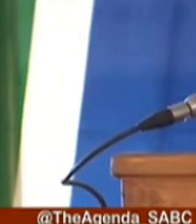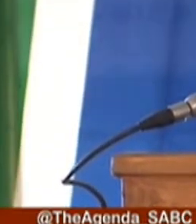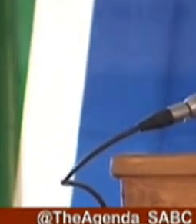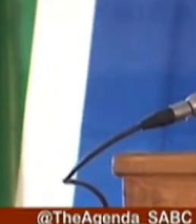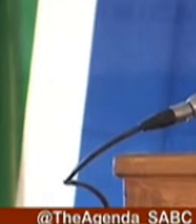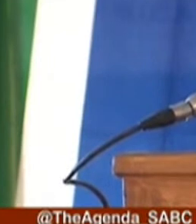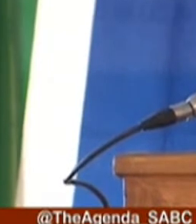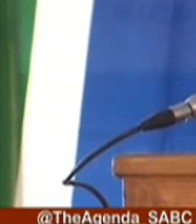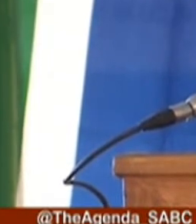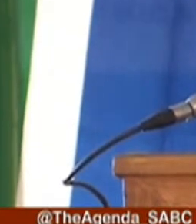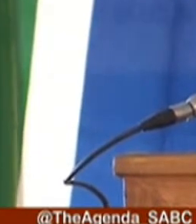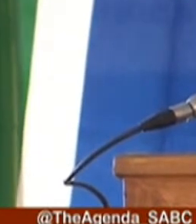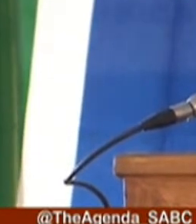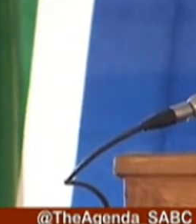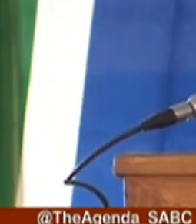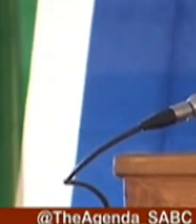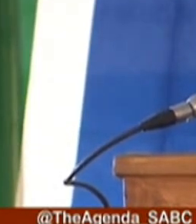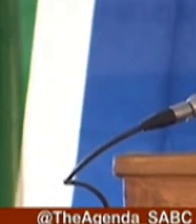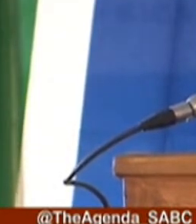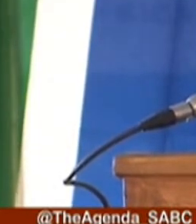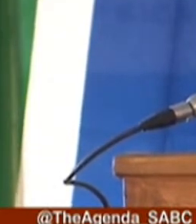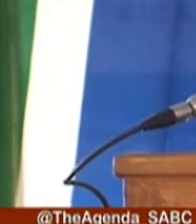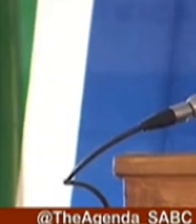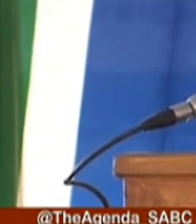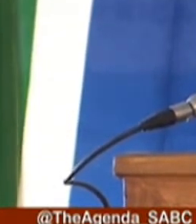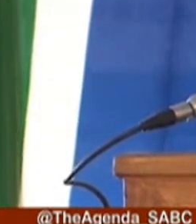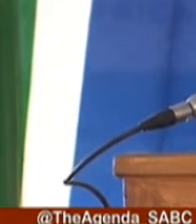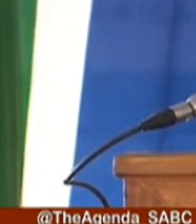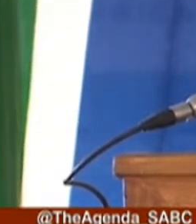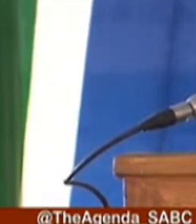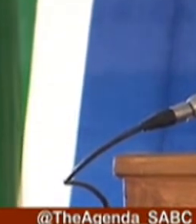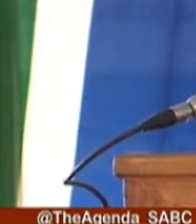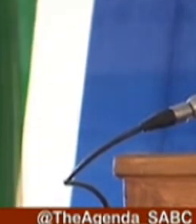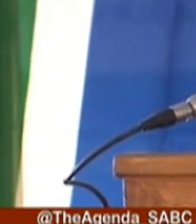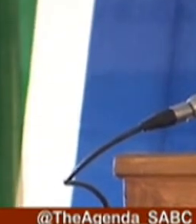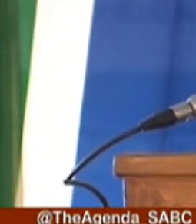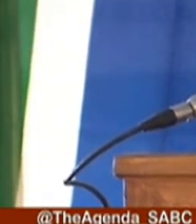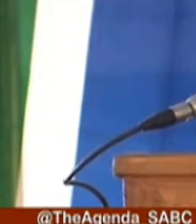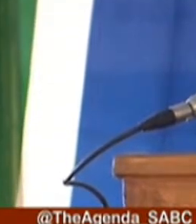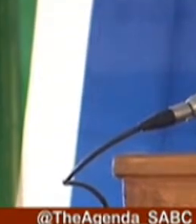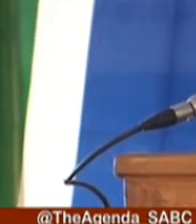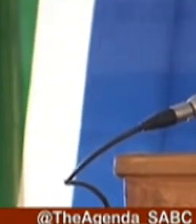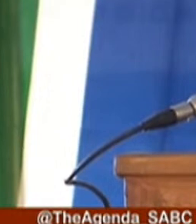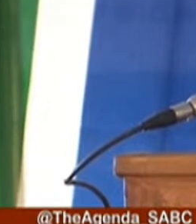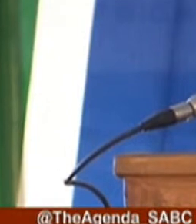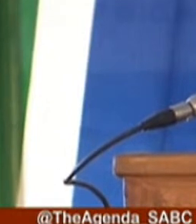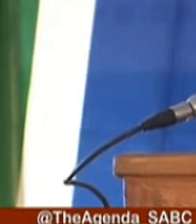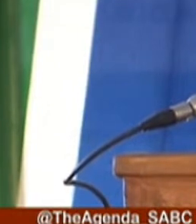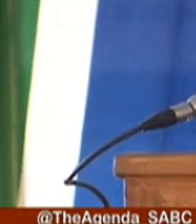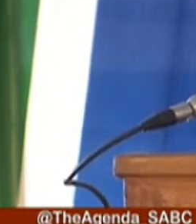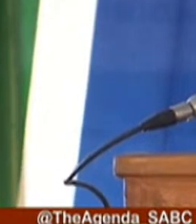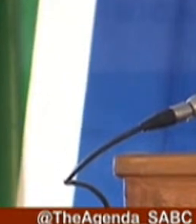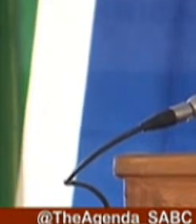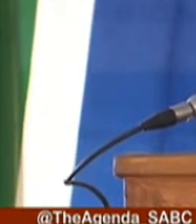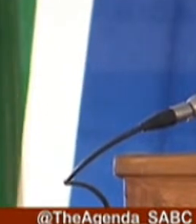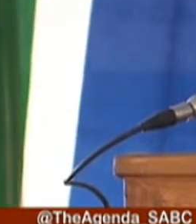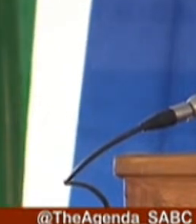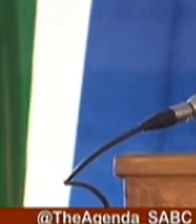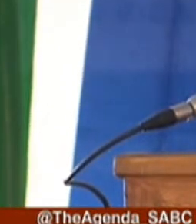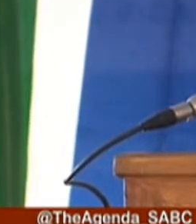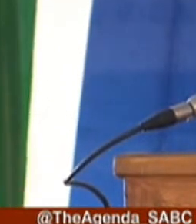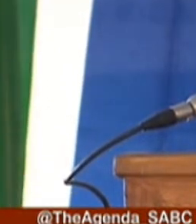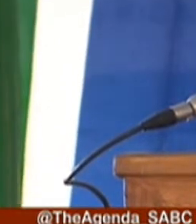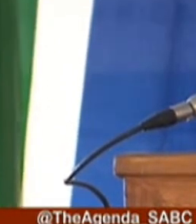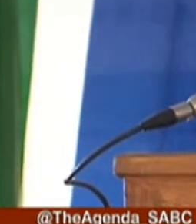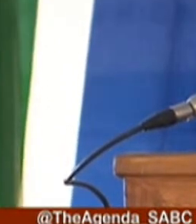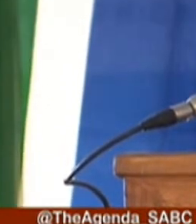future generations will affirm that it was our judiciary that stood as a last line of defense when our democracy was presented